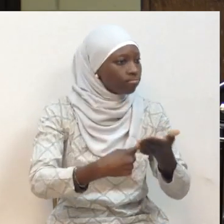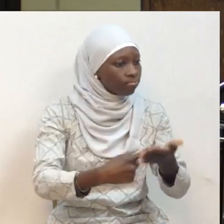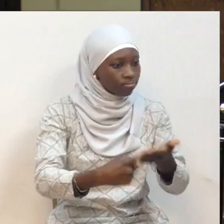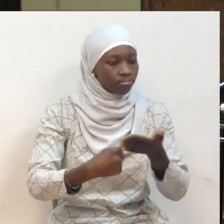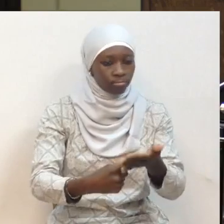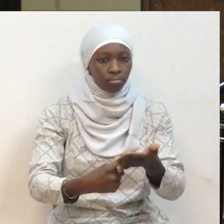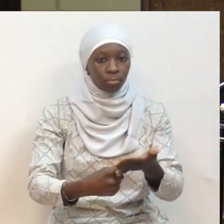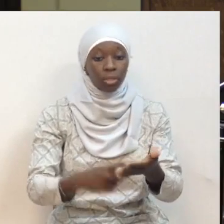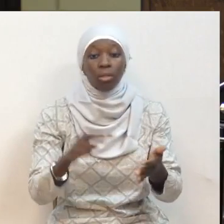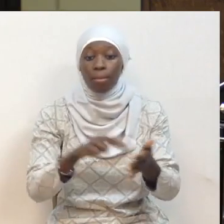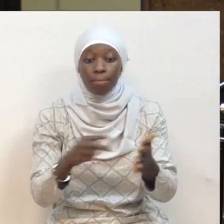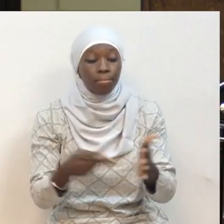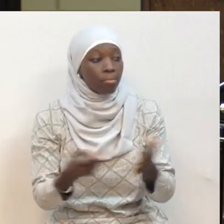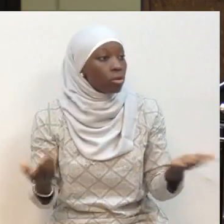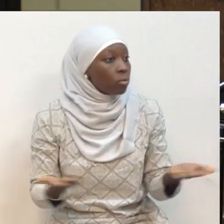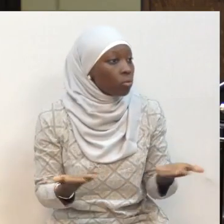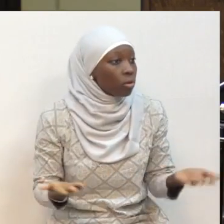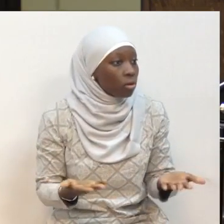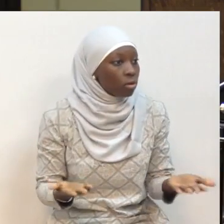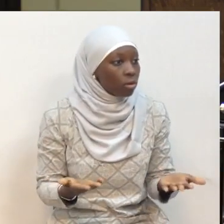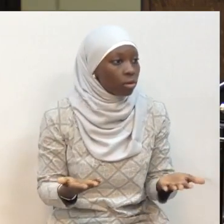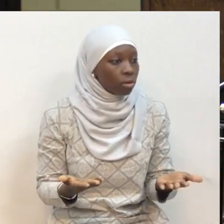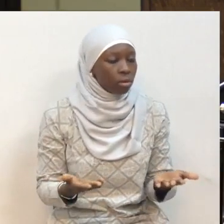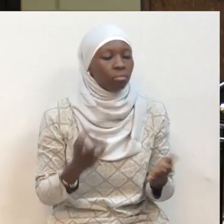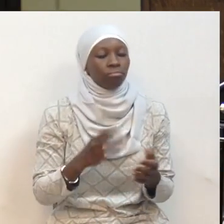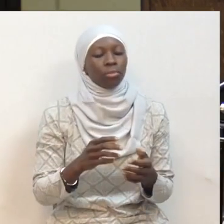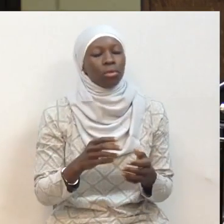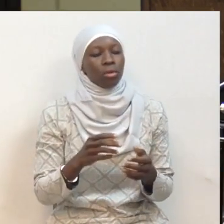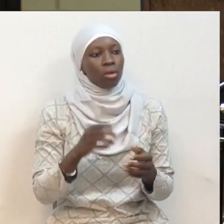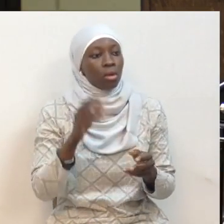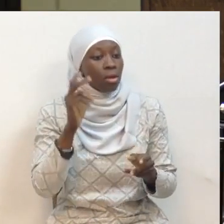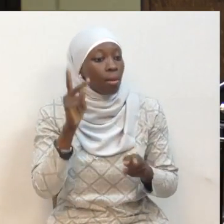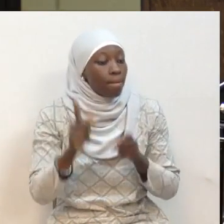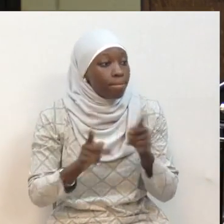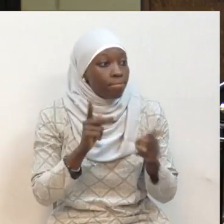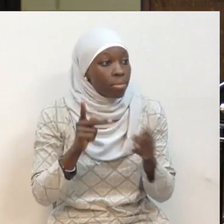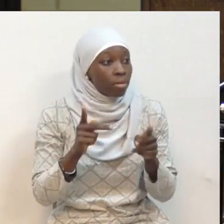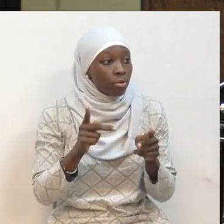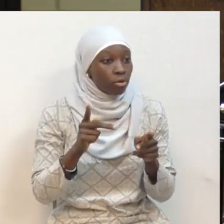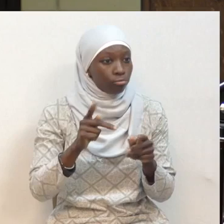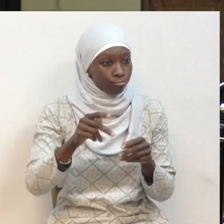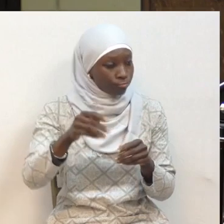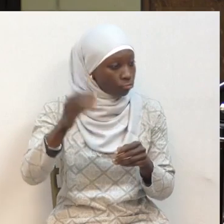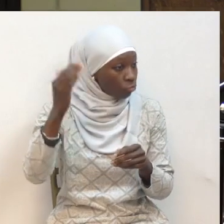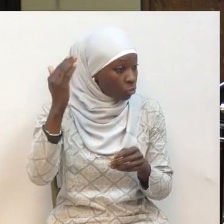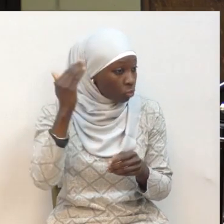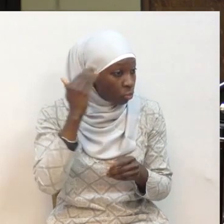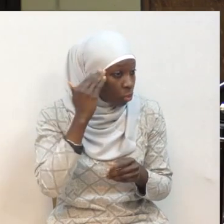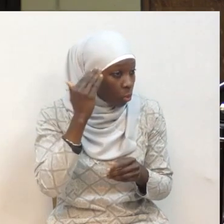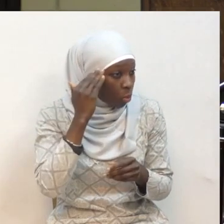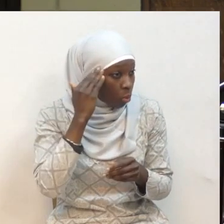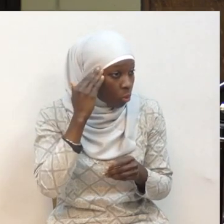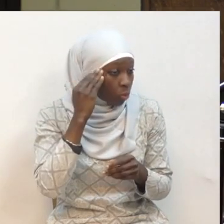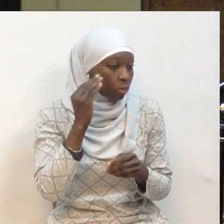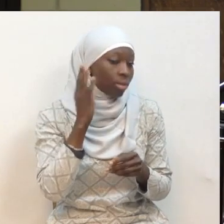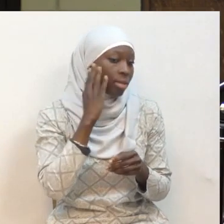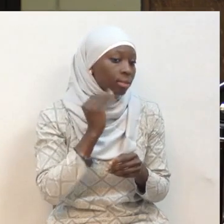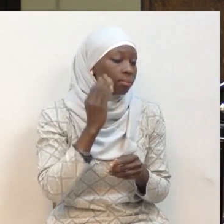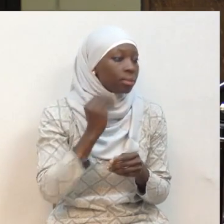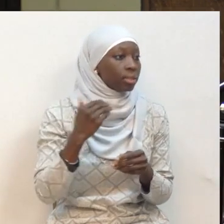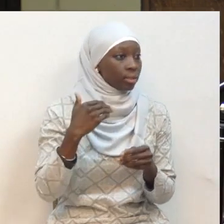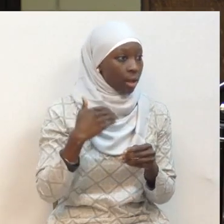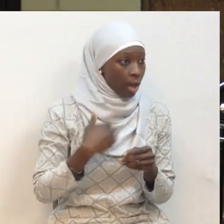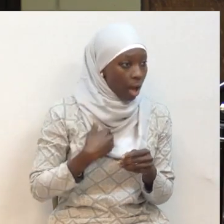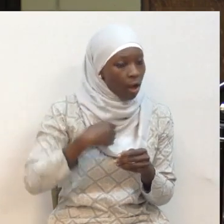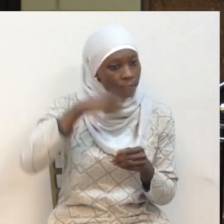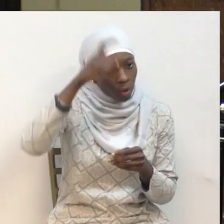involving at least people who have experience, knowledge, and